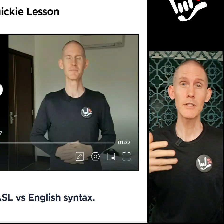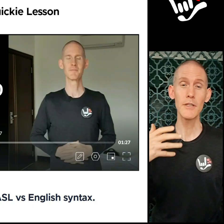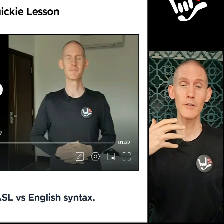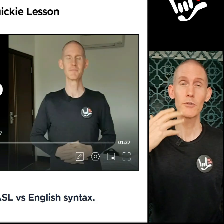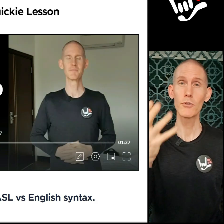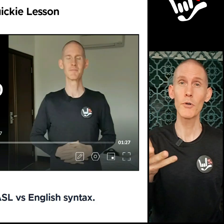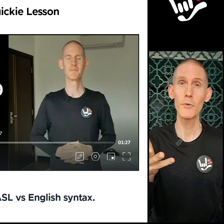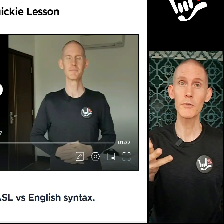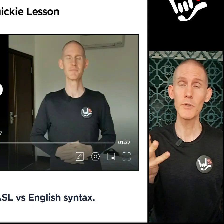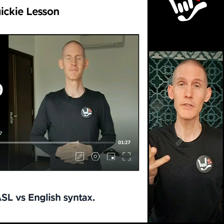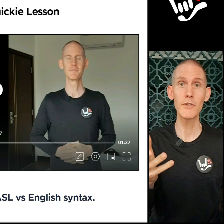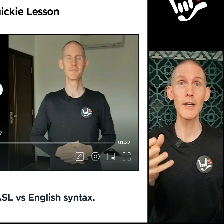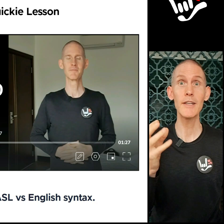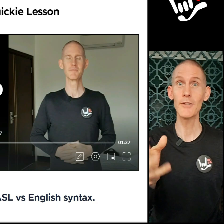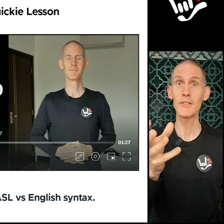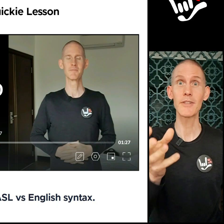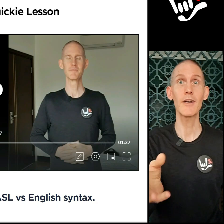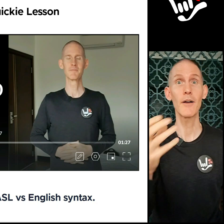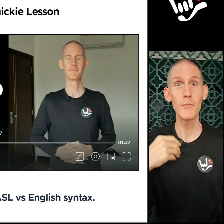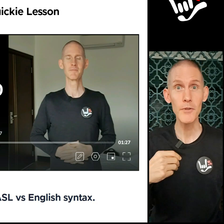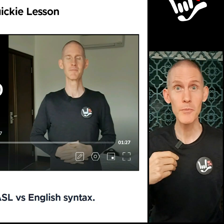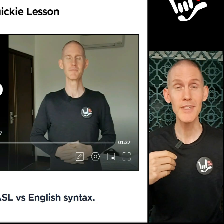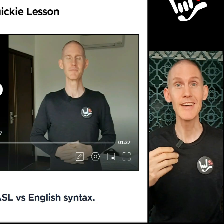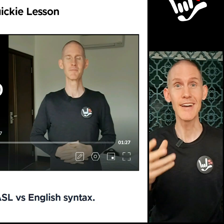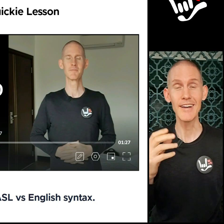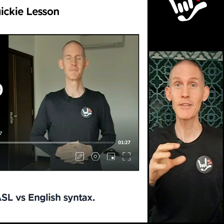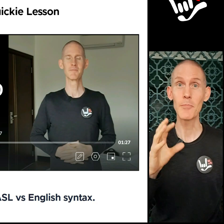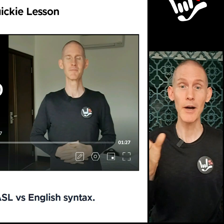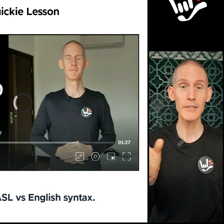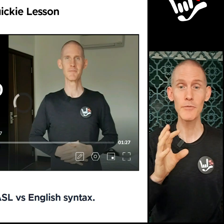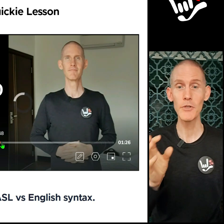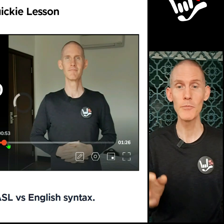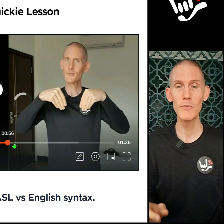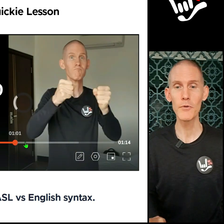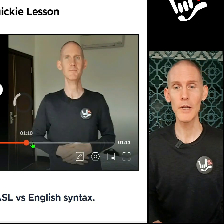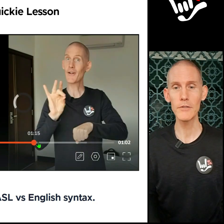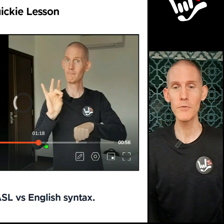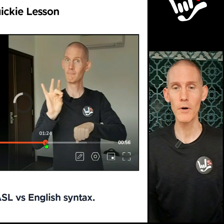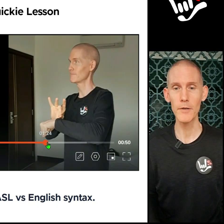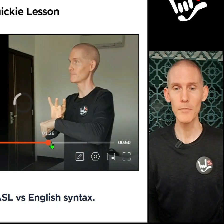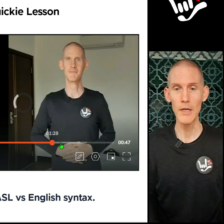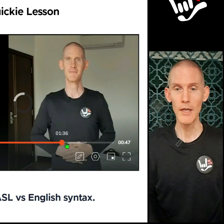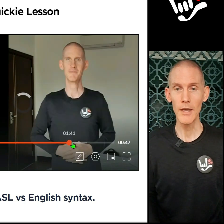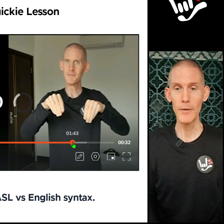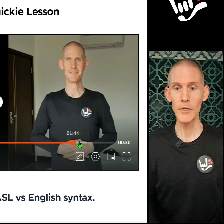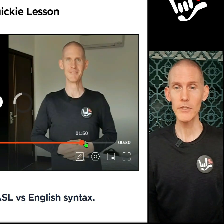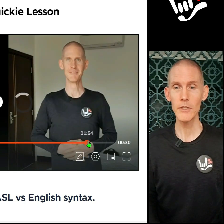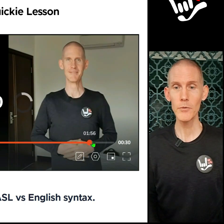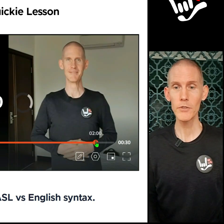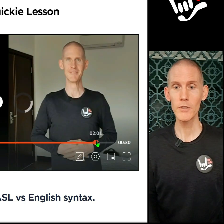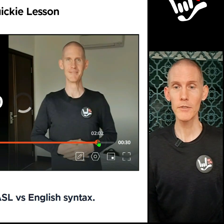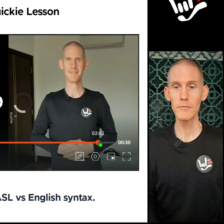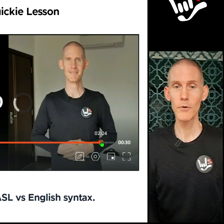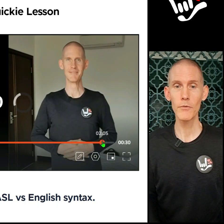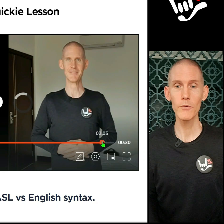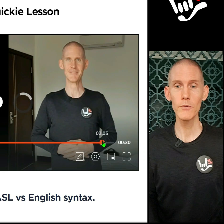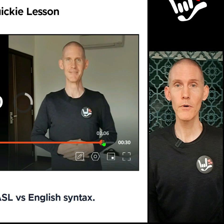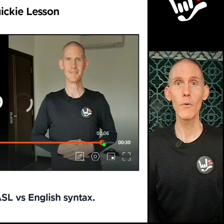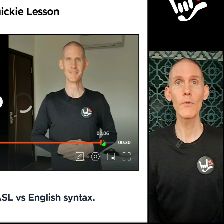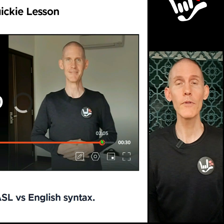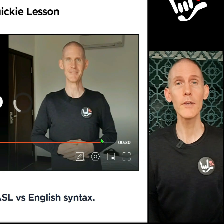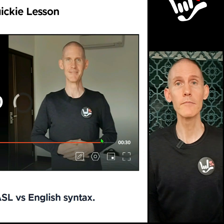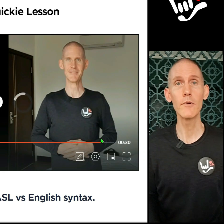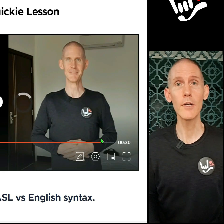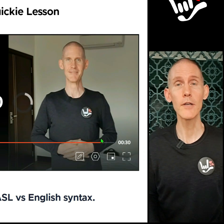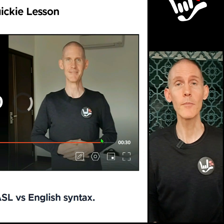you. Basically, I'll just show you what's being signed, and you can sign along with me. You can pause the video, move through it as you want. And basically, we're just going to go through